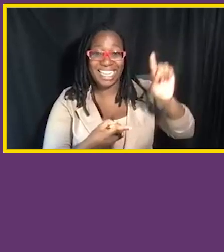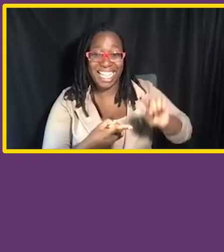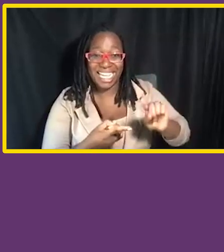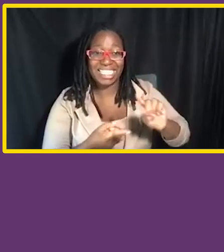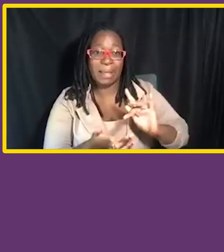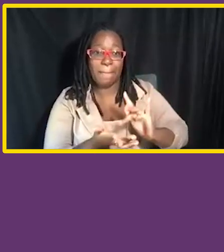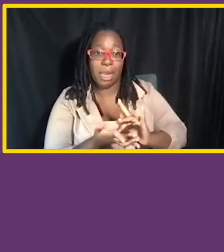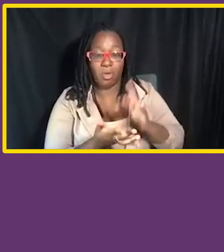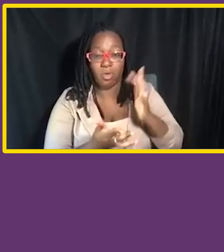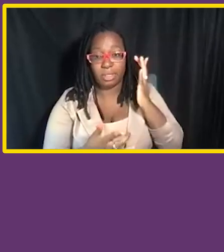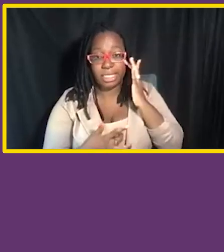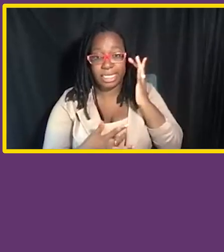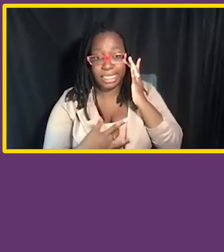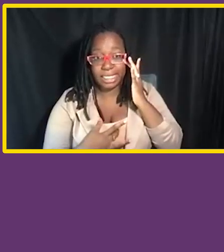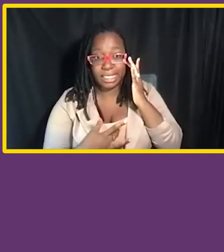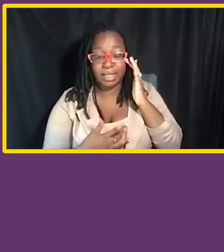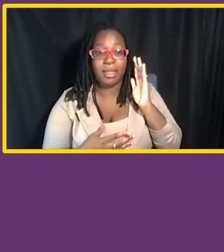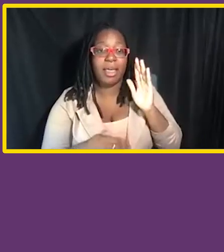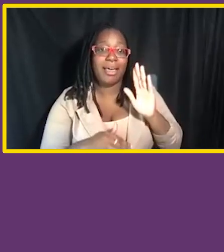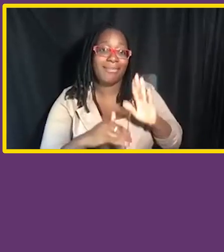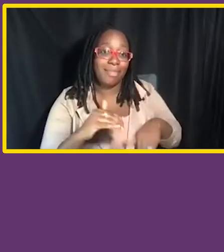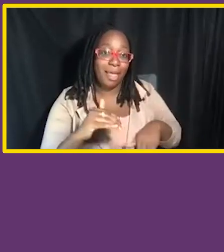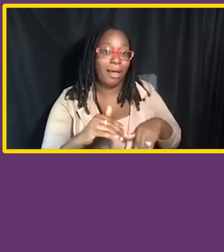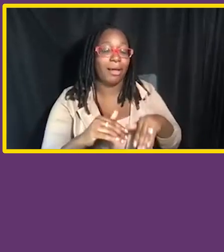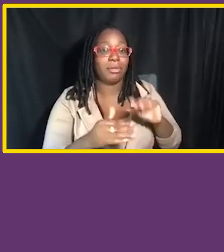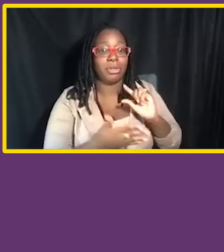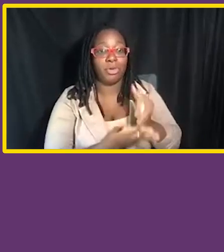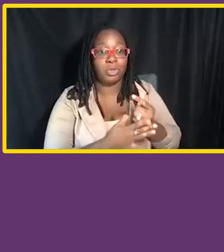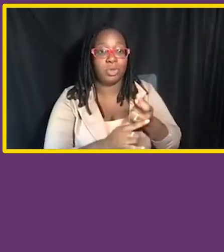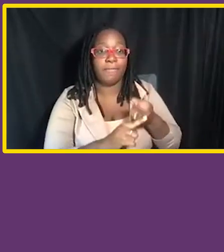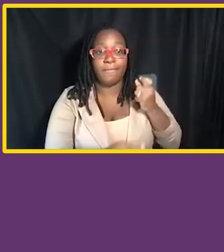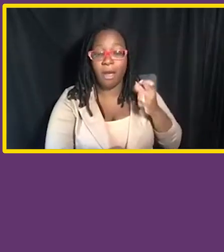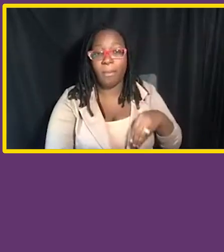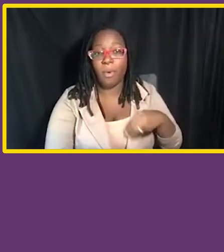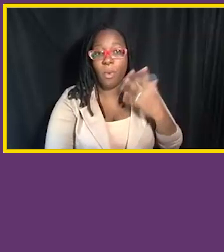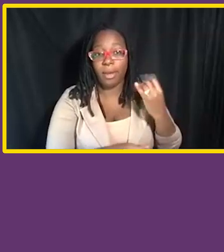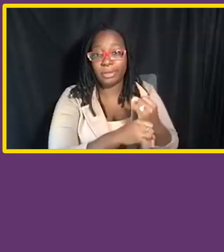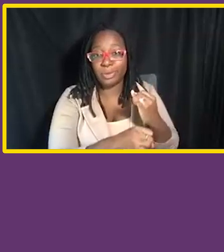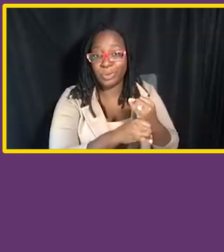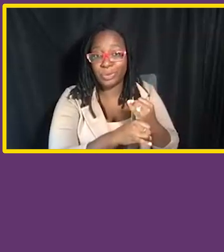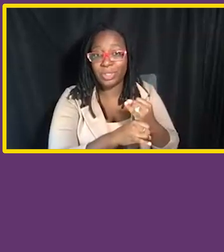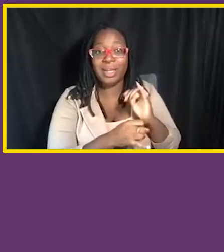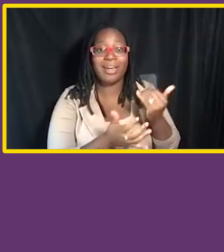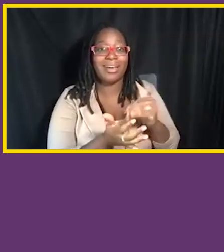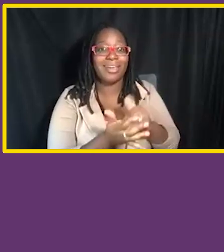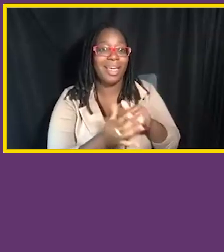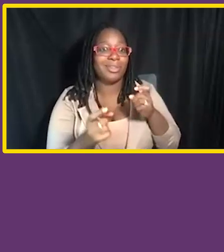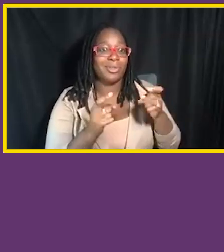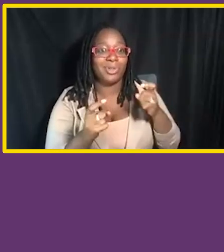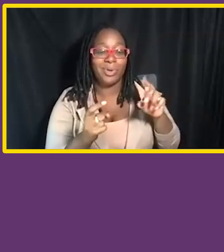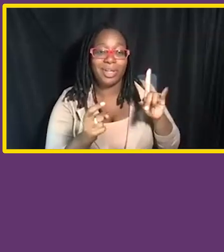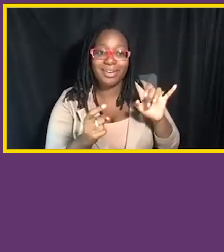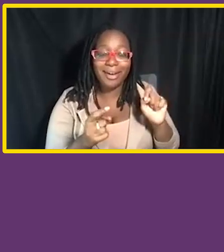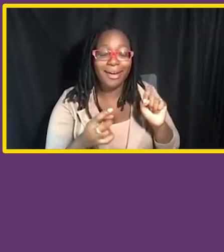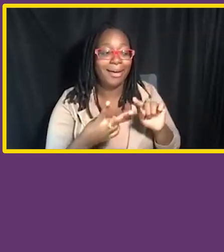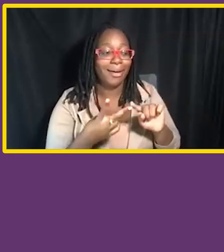illness than do graduates of predominantly white institutions. And this is after controlling for diet, for exercise,